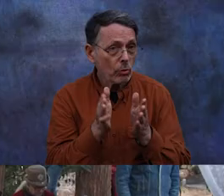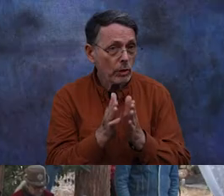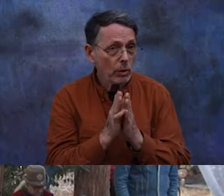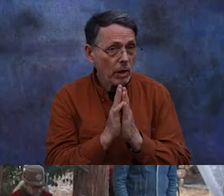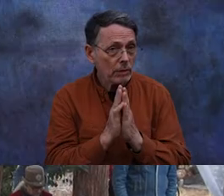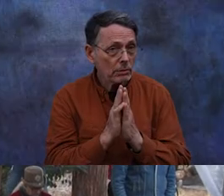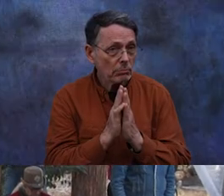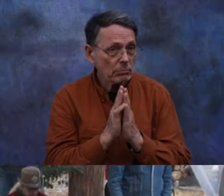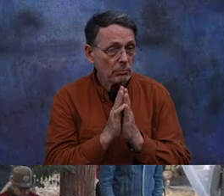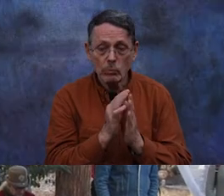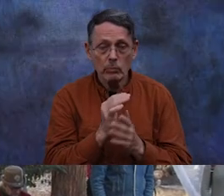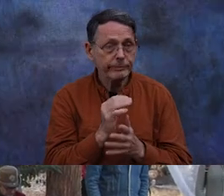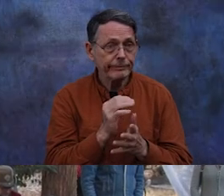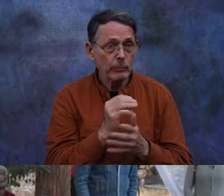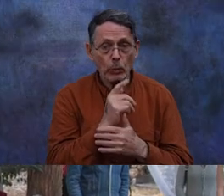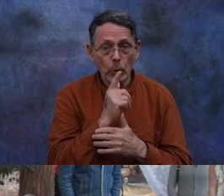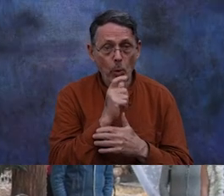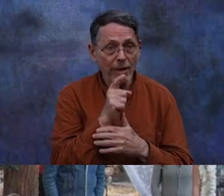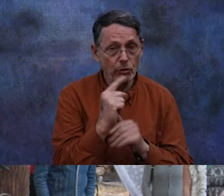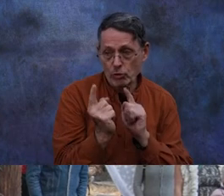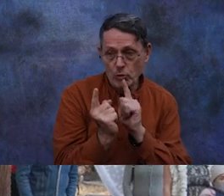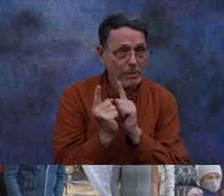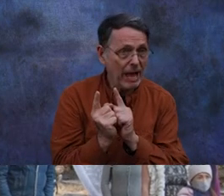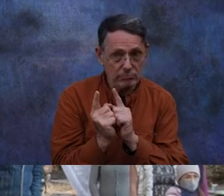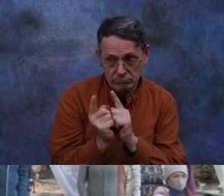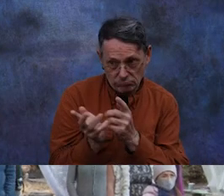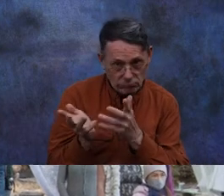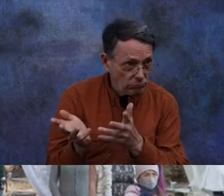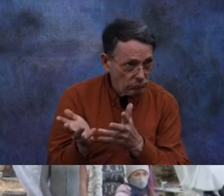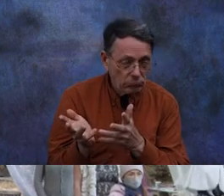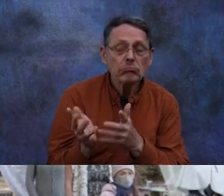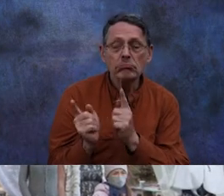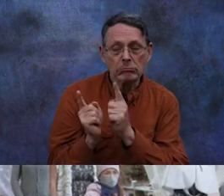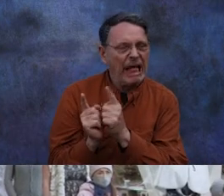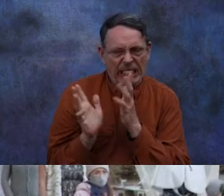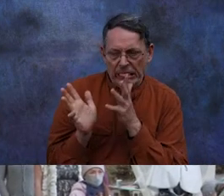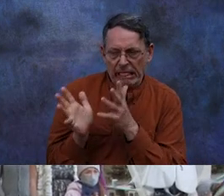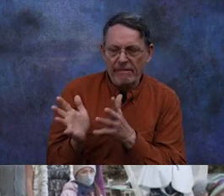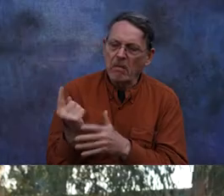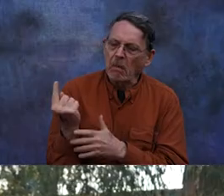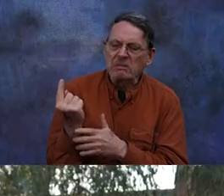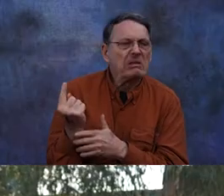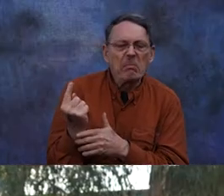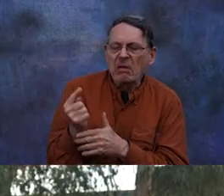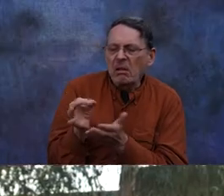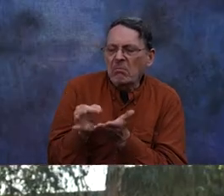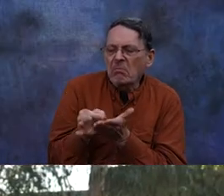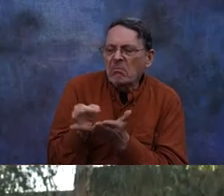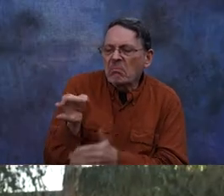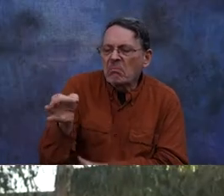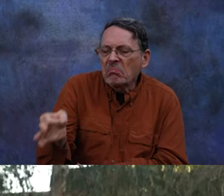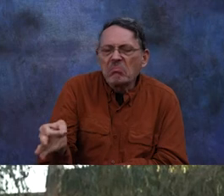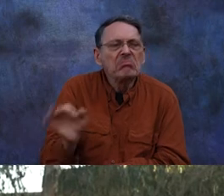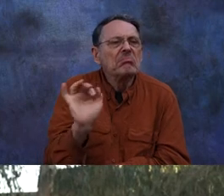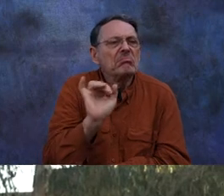you, that you leave a token of gratitude for them to come, to have given you whatever message you